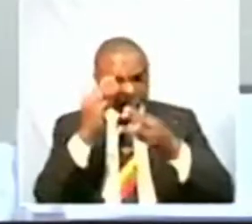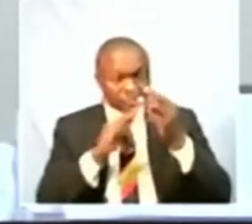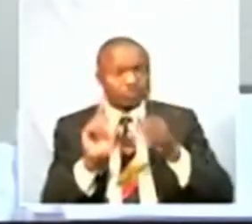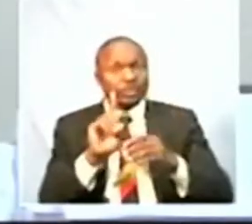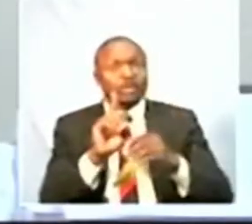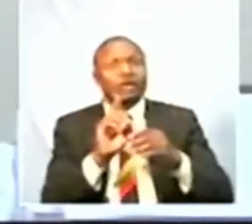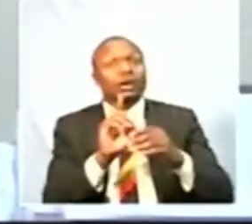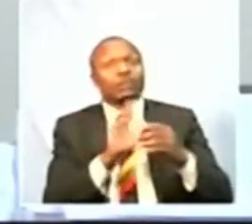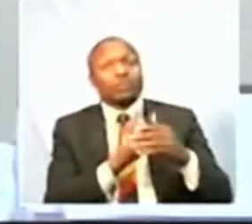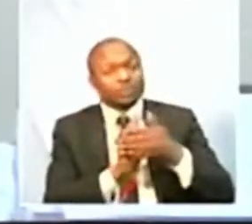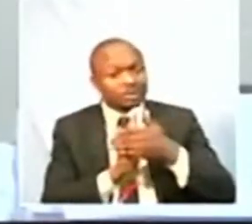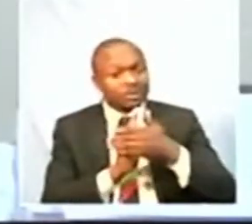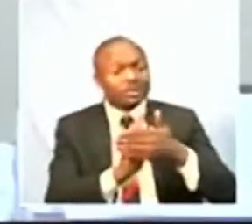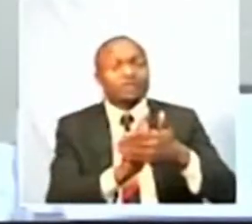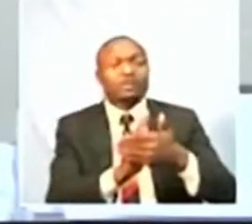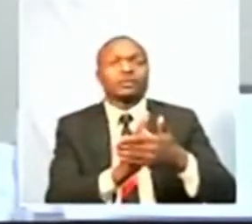country?